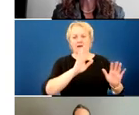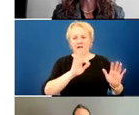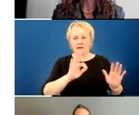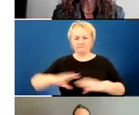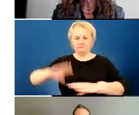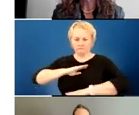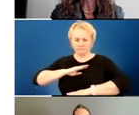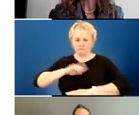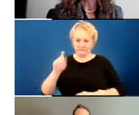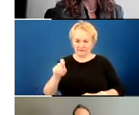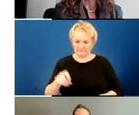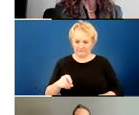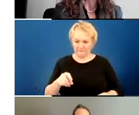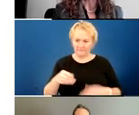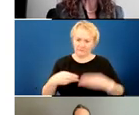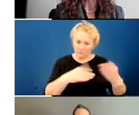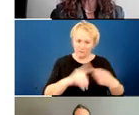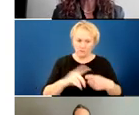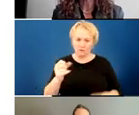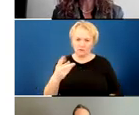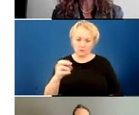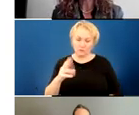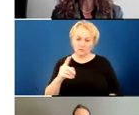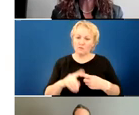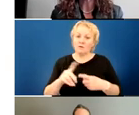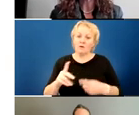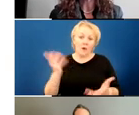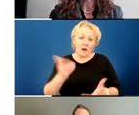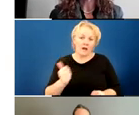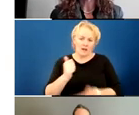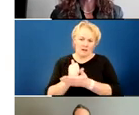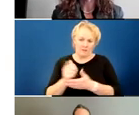to the shelter to help survivors.